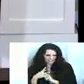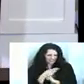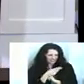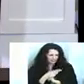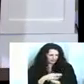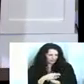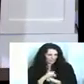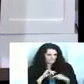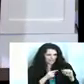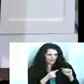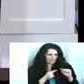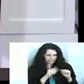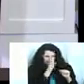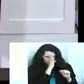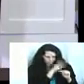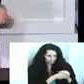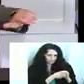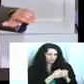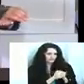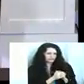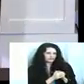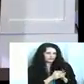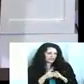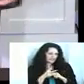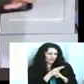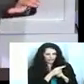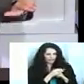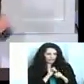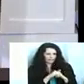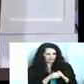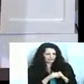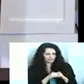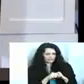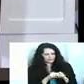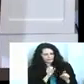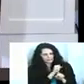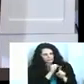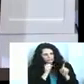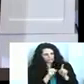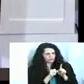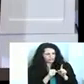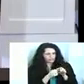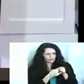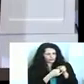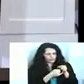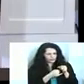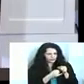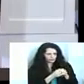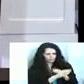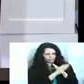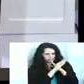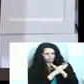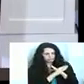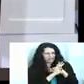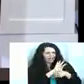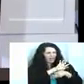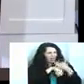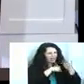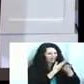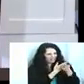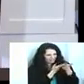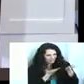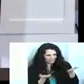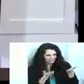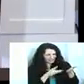of the pain. He's going to cut through some of the social stratas. He's going to cut through some of the stuff that has hurt this